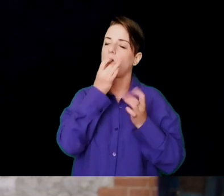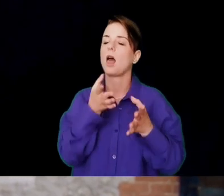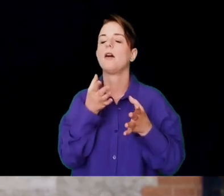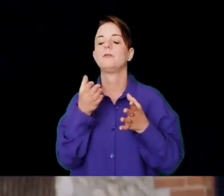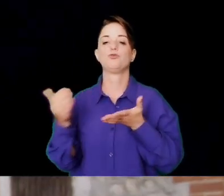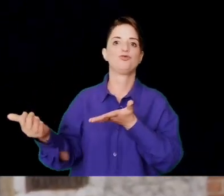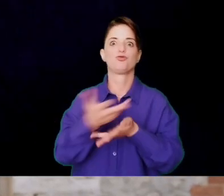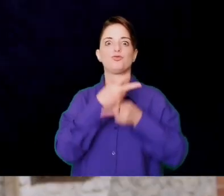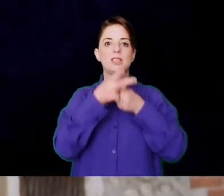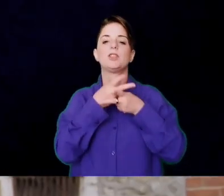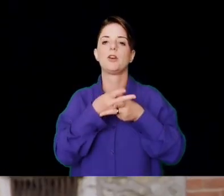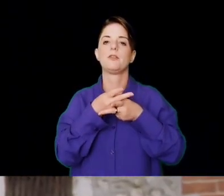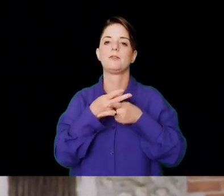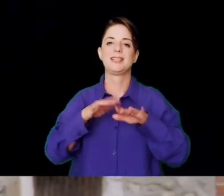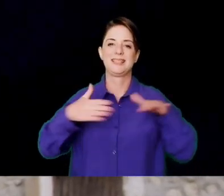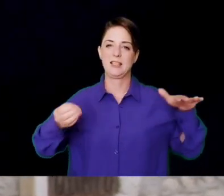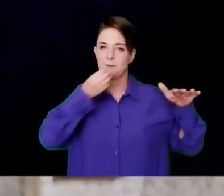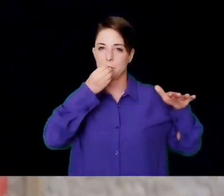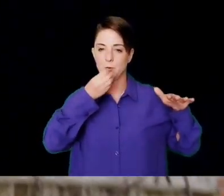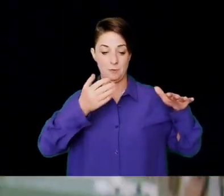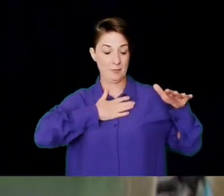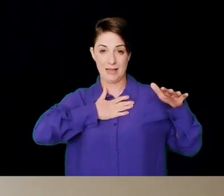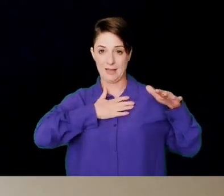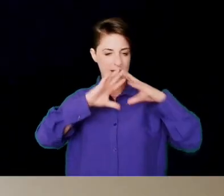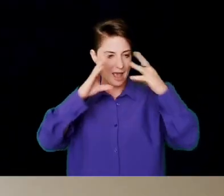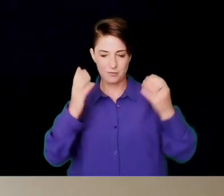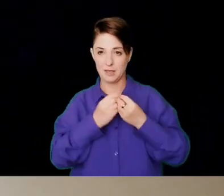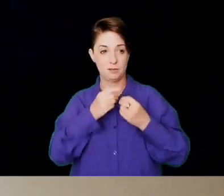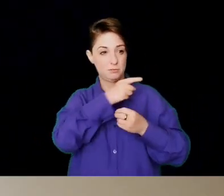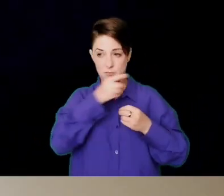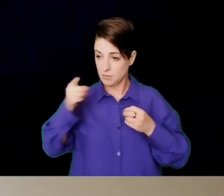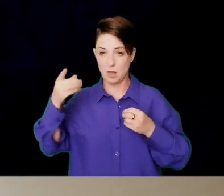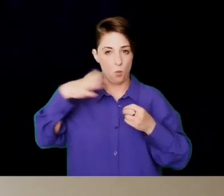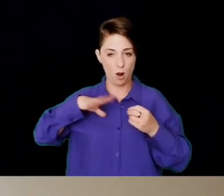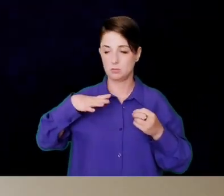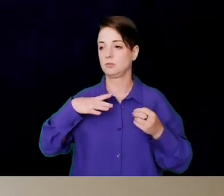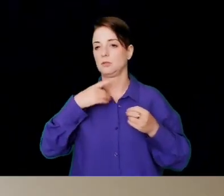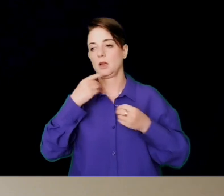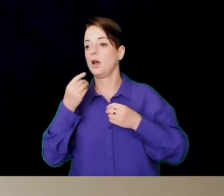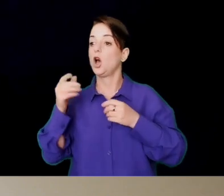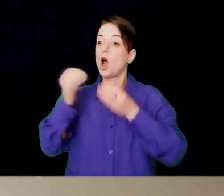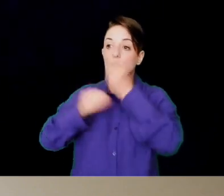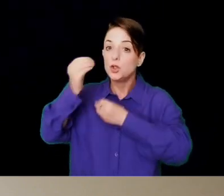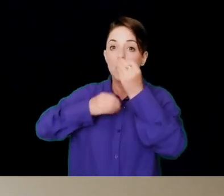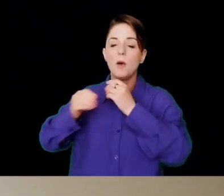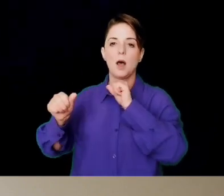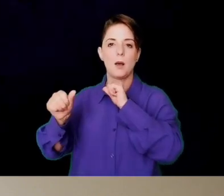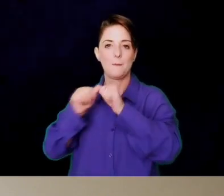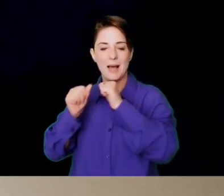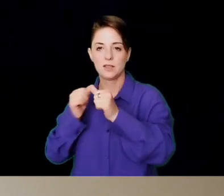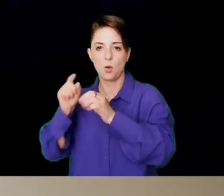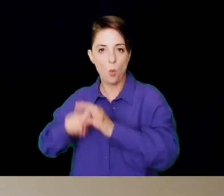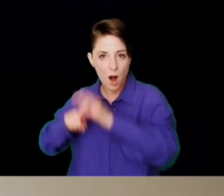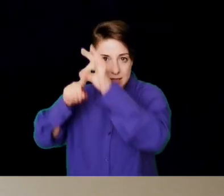Seafood. Reserve Seafood for me is everything that everybody wants. It's there for the consumer. It gives them better quality